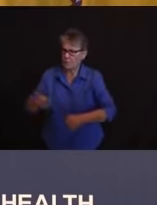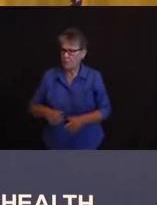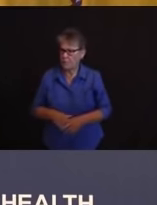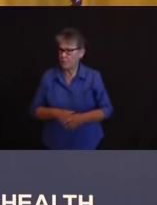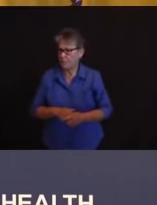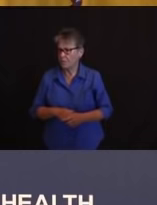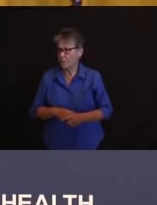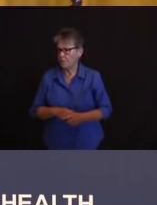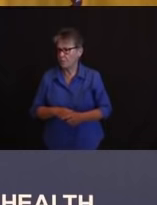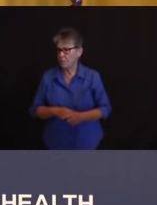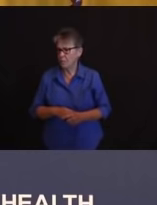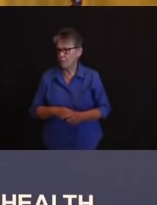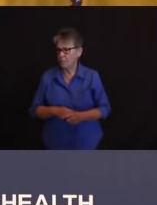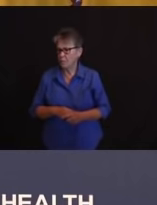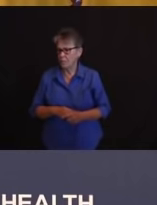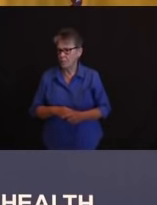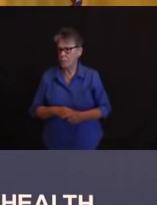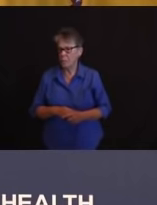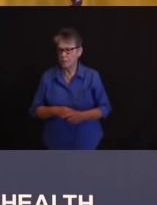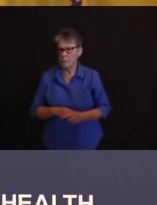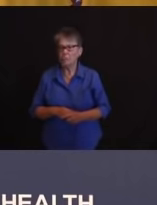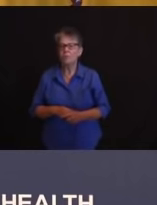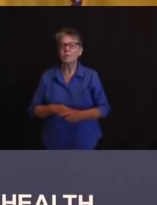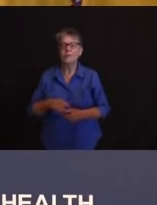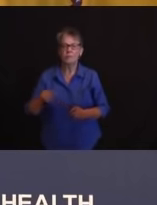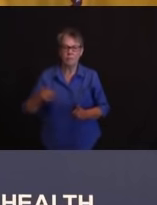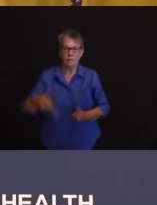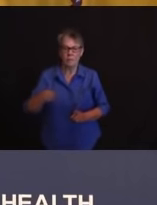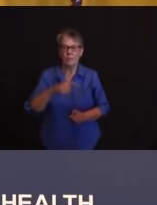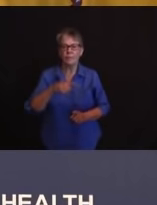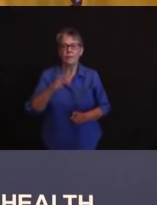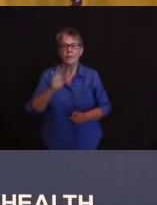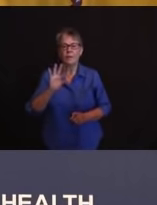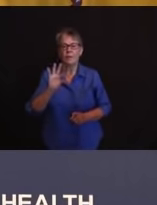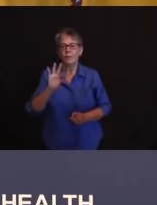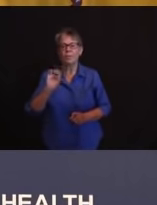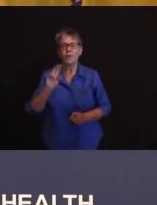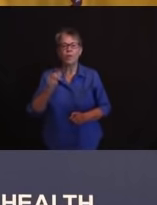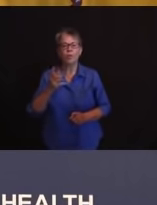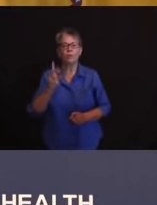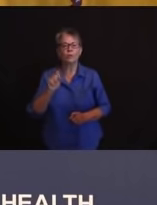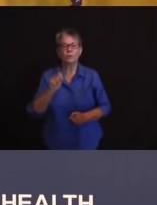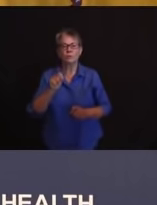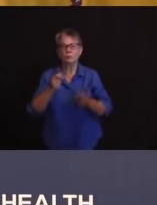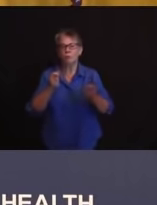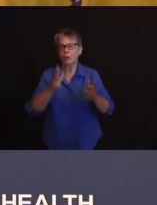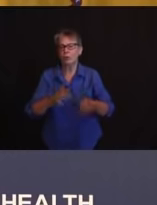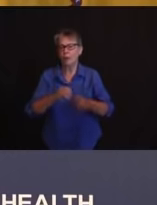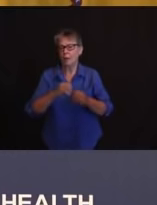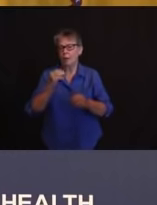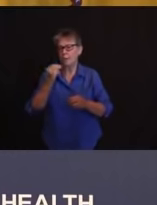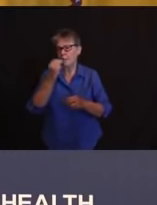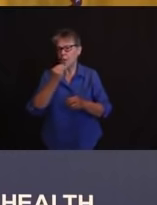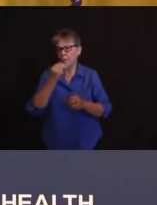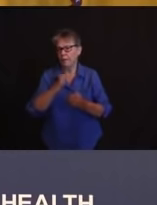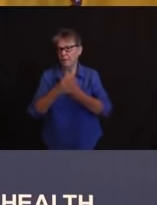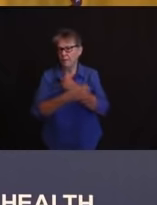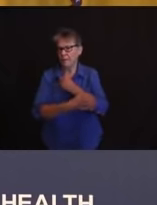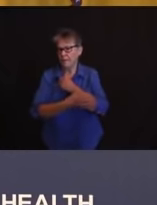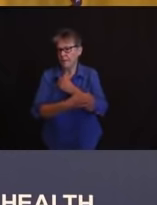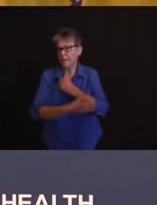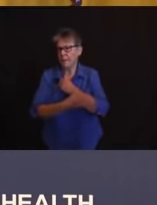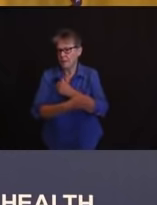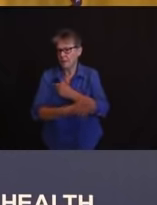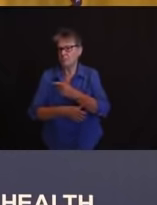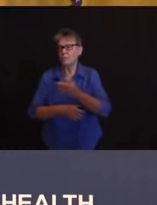freeholder director in Monmouth County. He's been a great partner. I've reached out to the mayor of Long Branch,